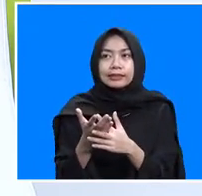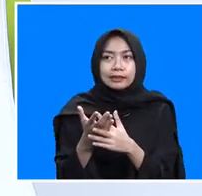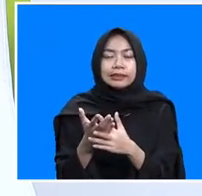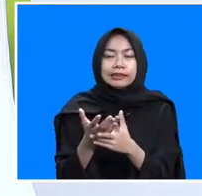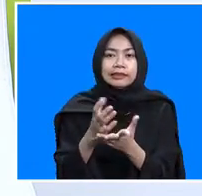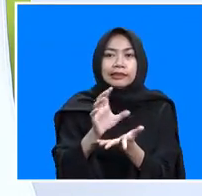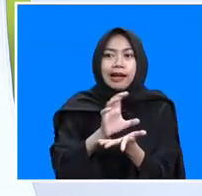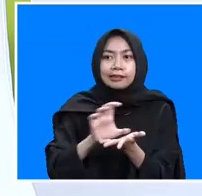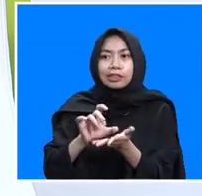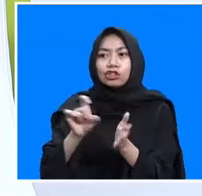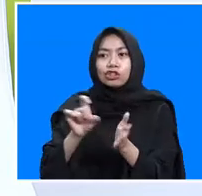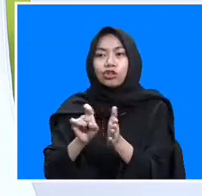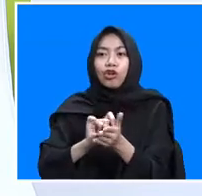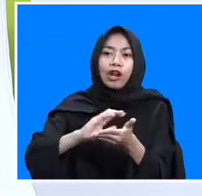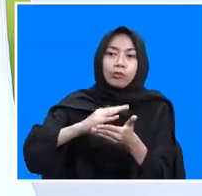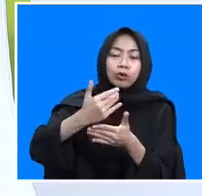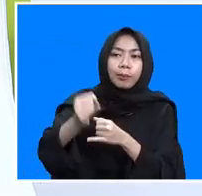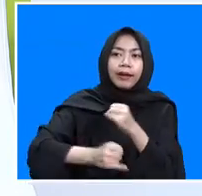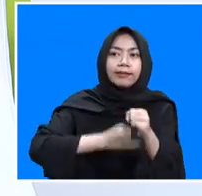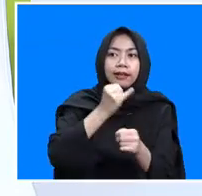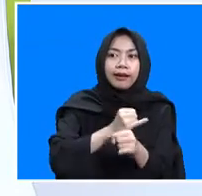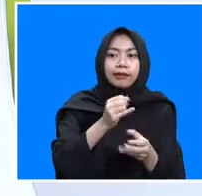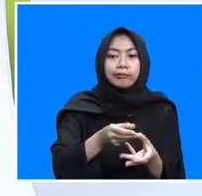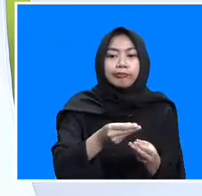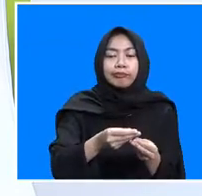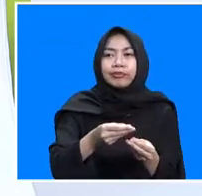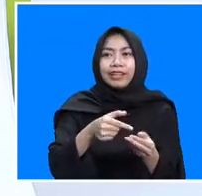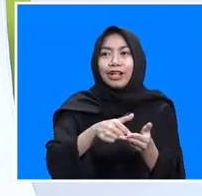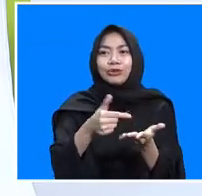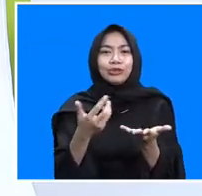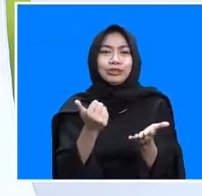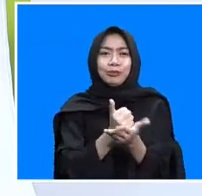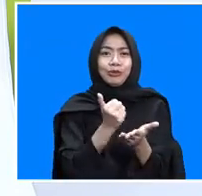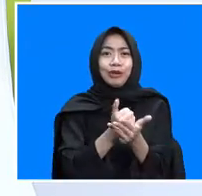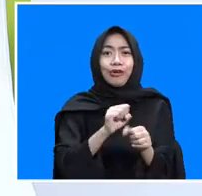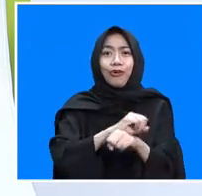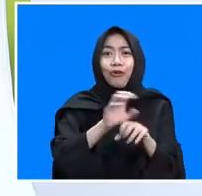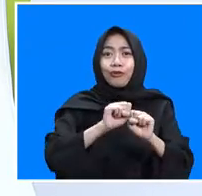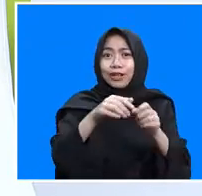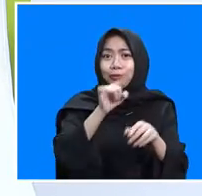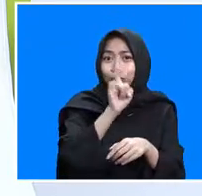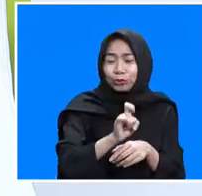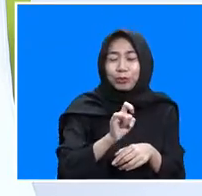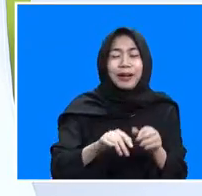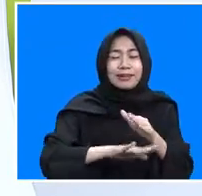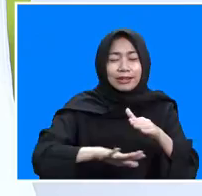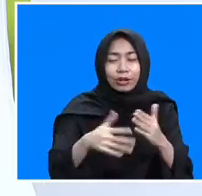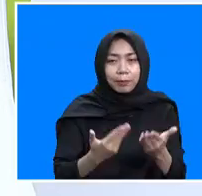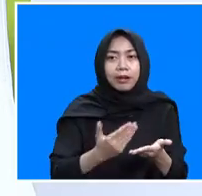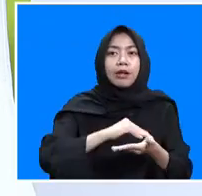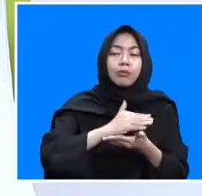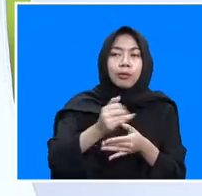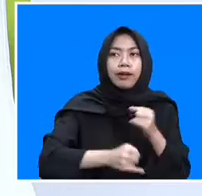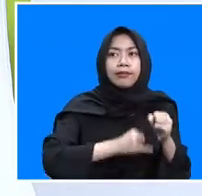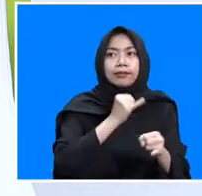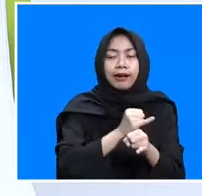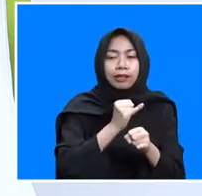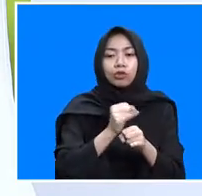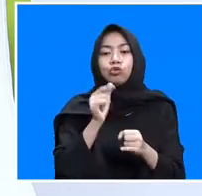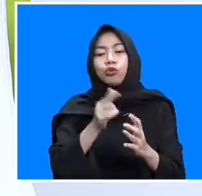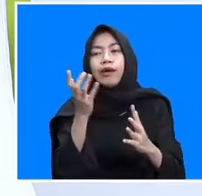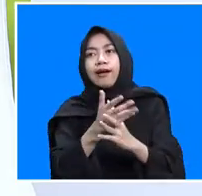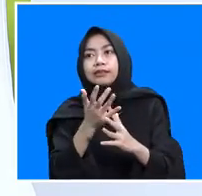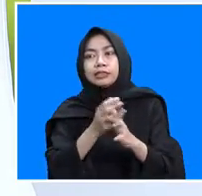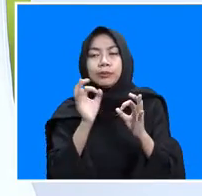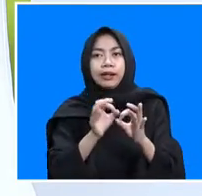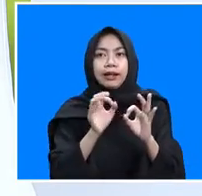IT, laptops, and internet. Those are very basic things. Through the pandemic, a lot of these individuals might not have access to. So